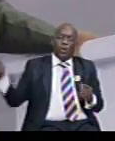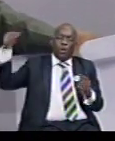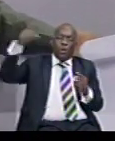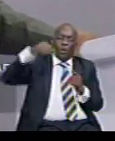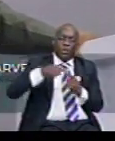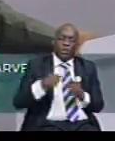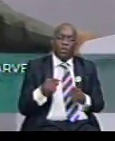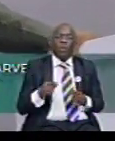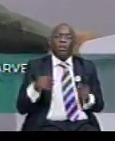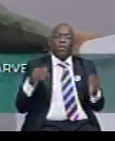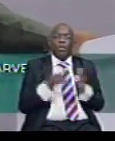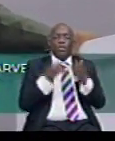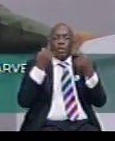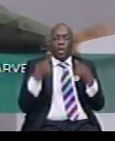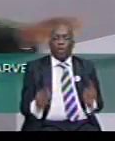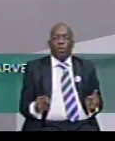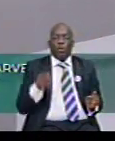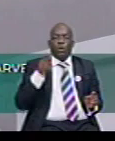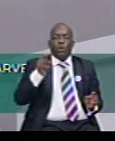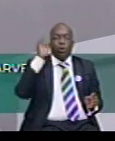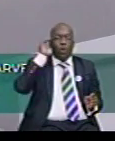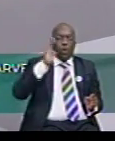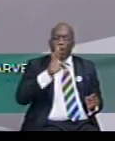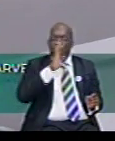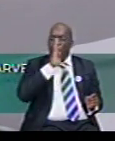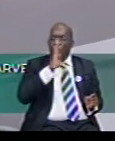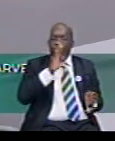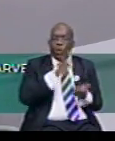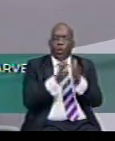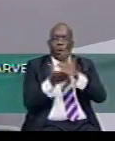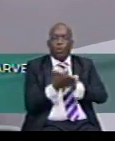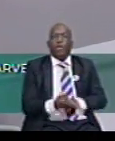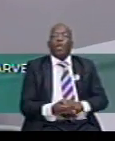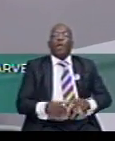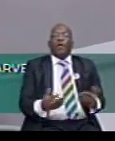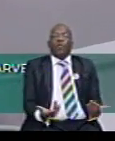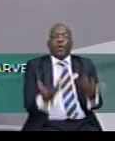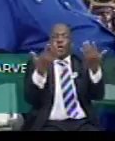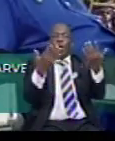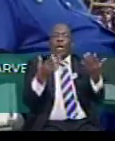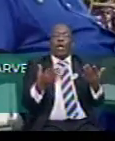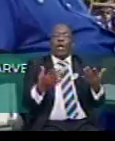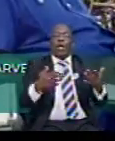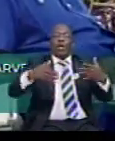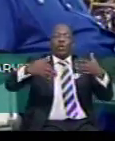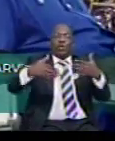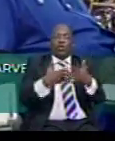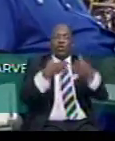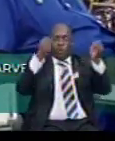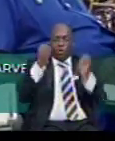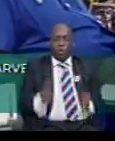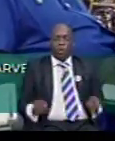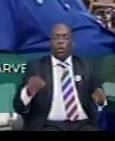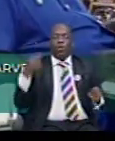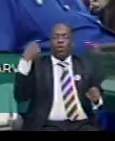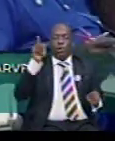until it happens. You'll become a firebrand in Jesus' name.